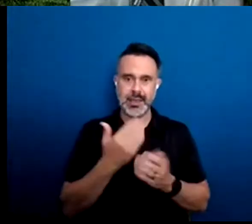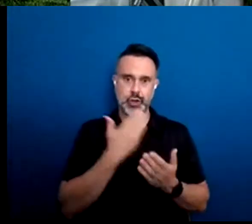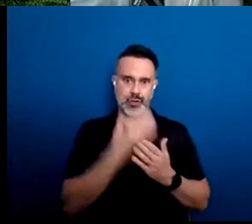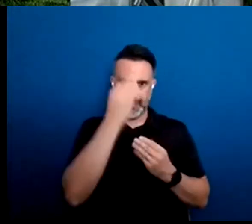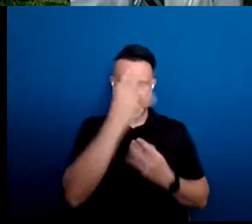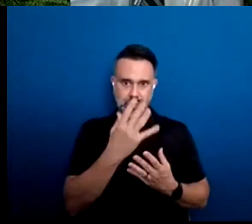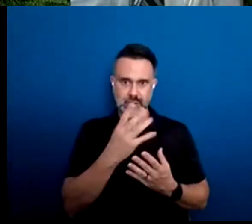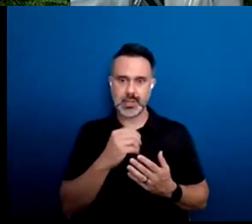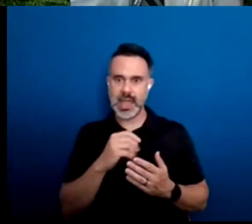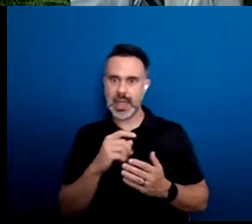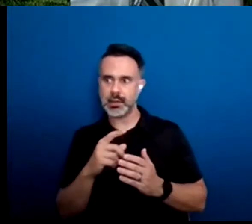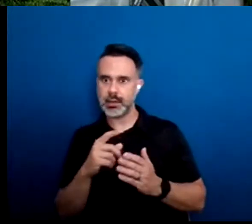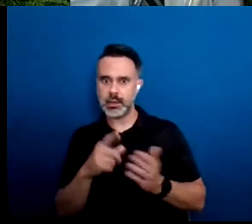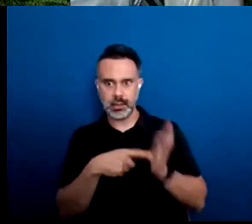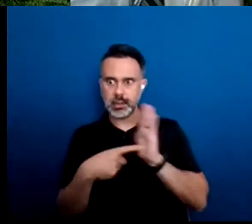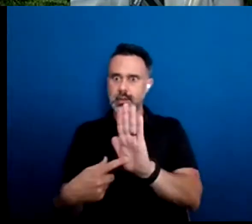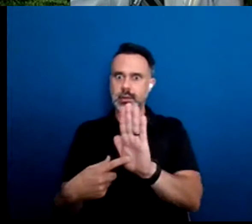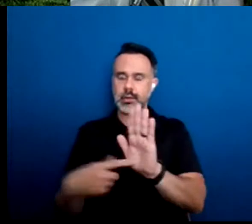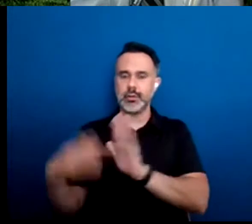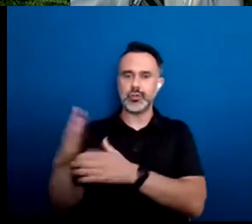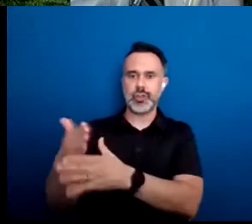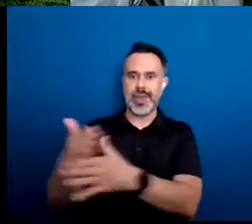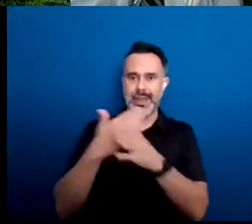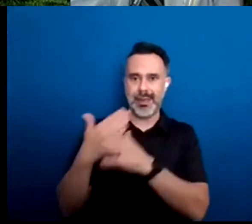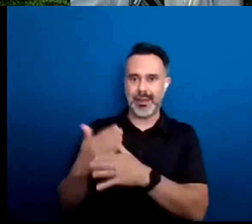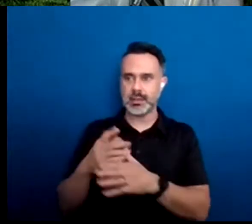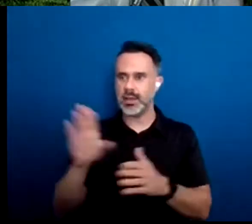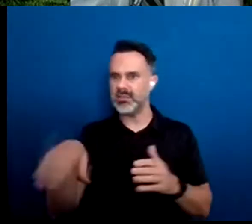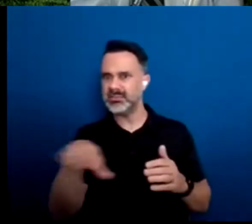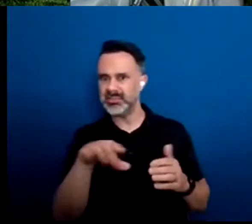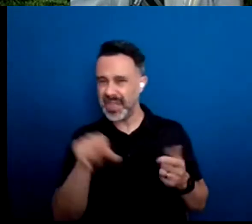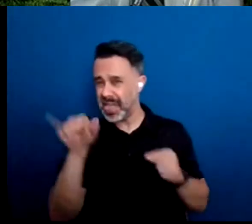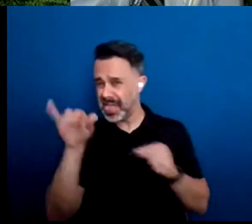and misinformation and provide the accurate information.